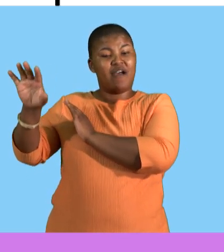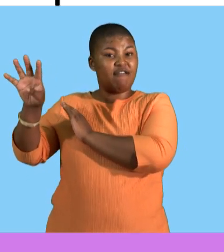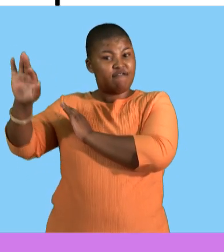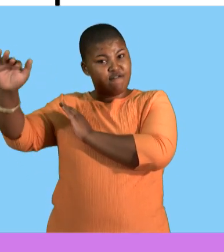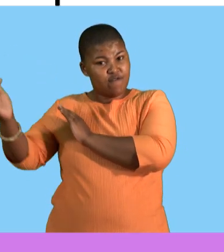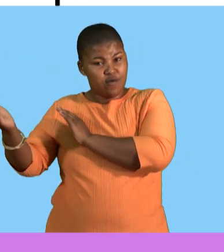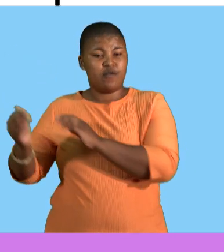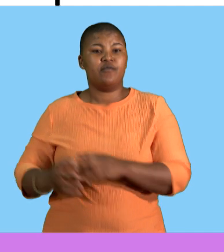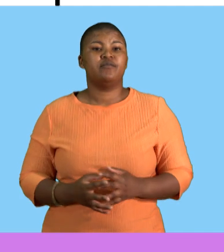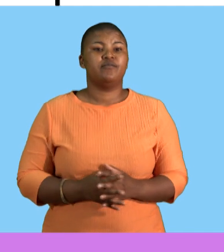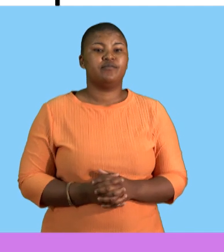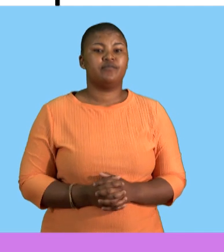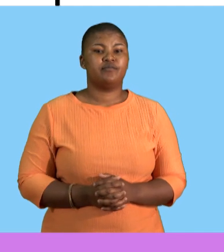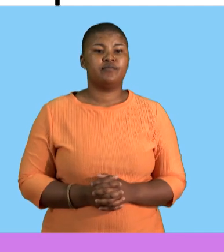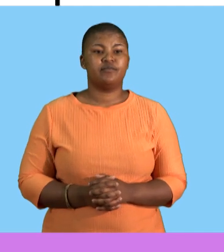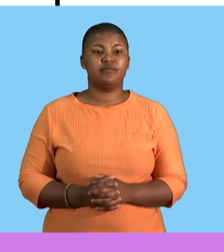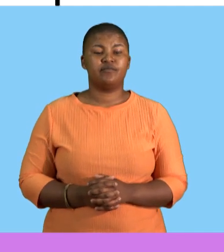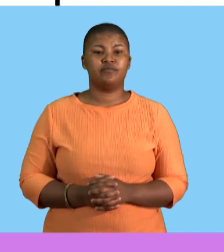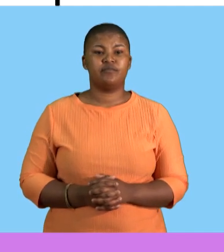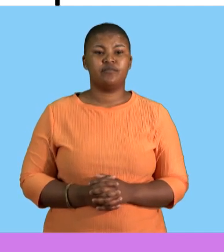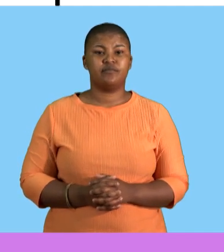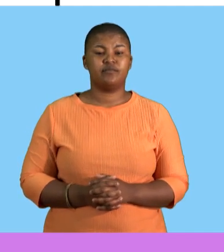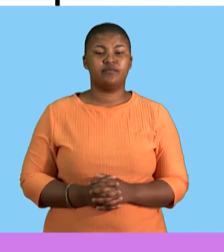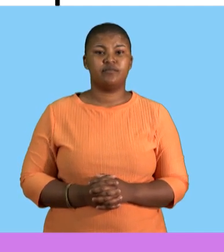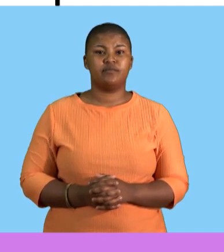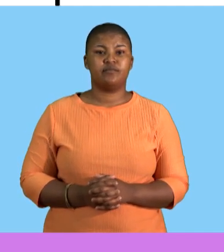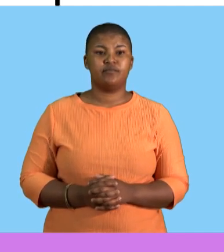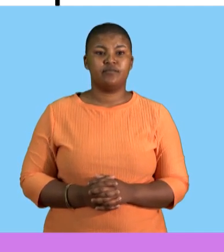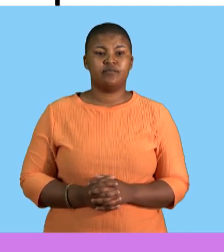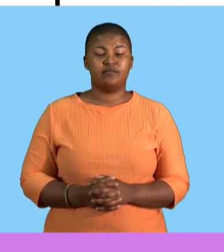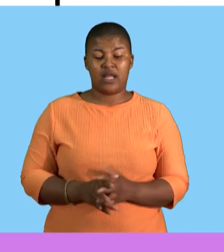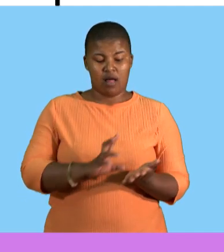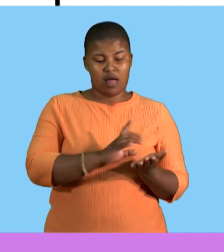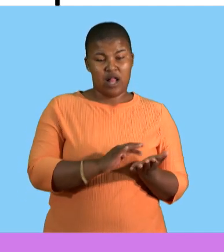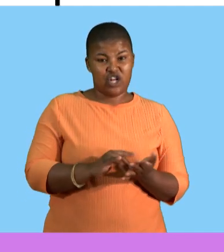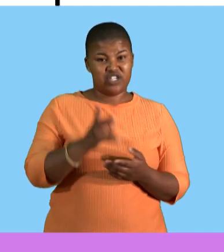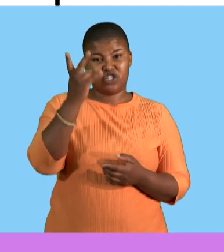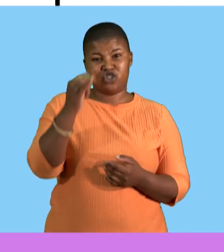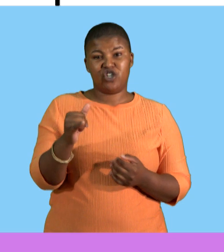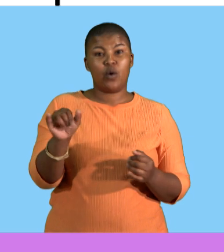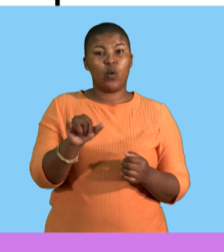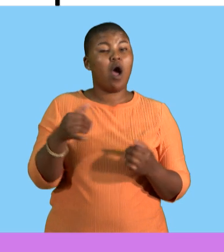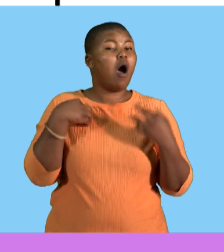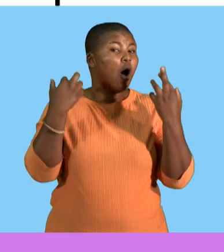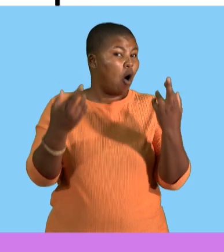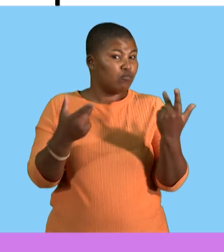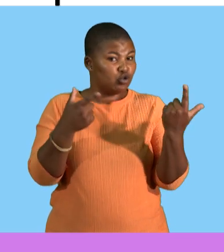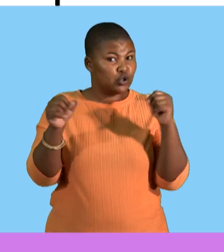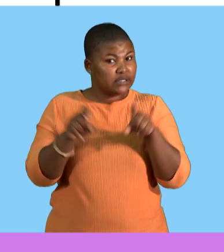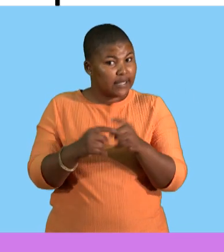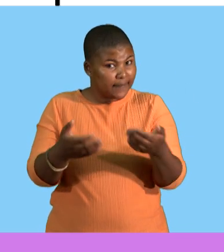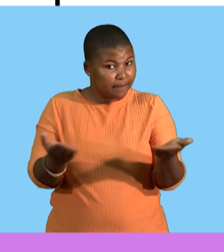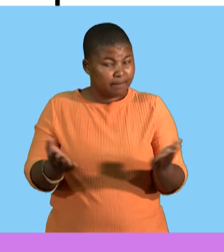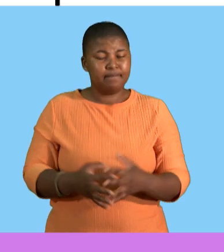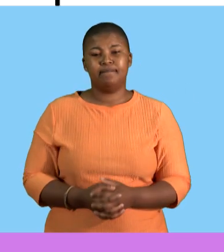0,0254, and then it's going to be, when we look at our calculators, I hope you're working with me. I